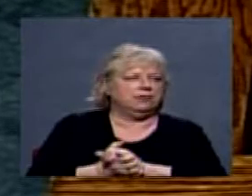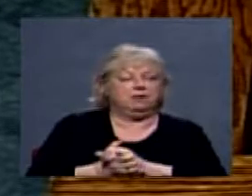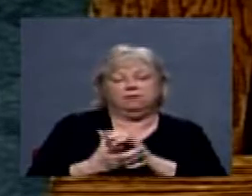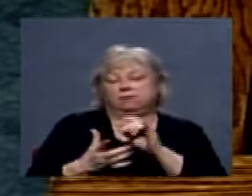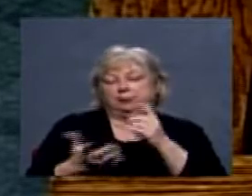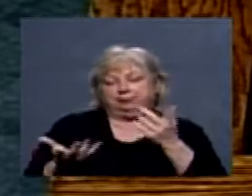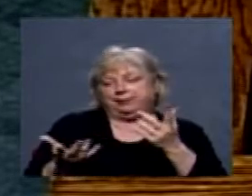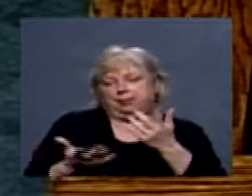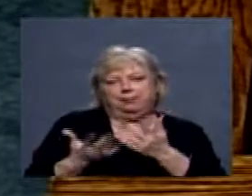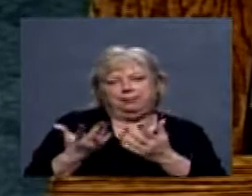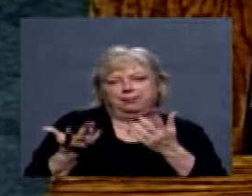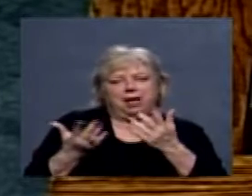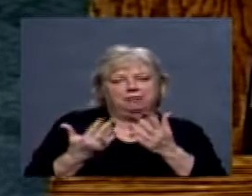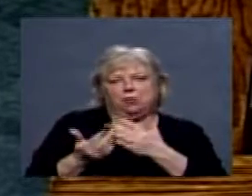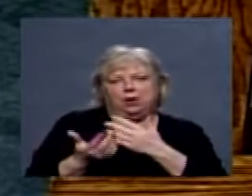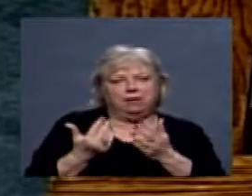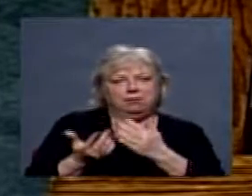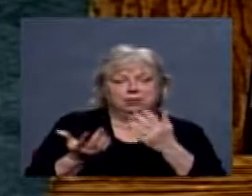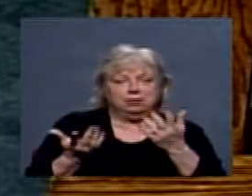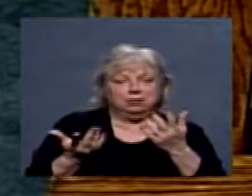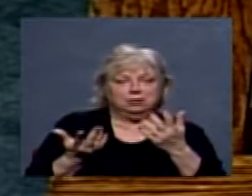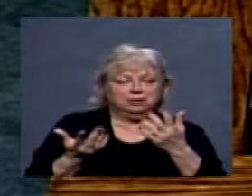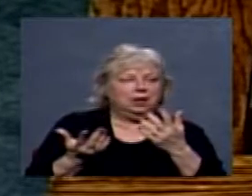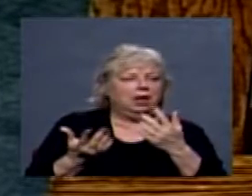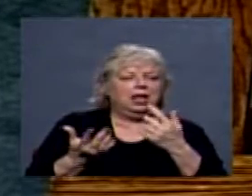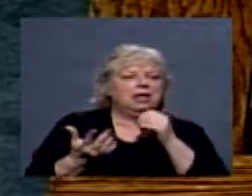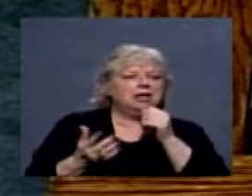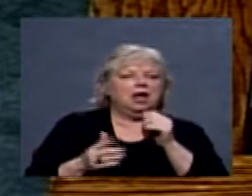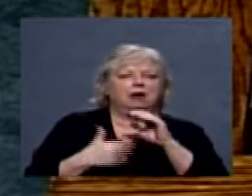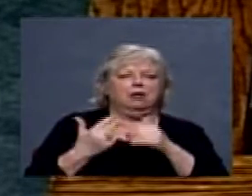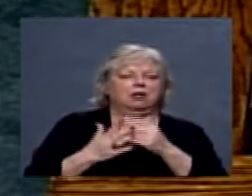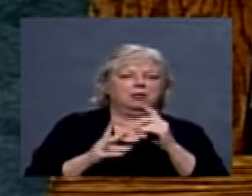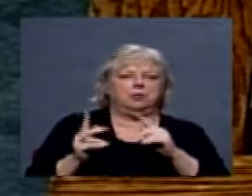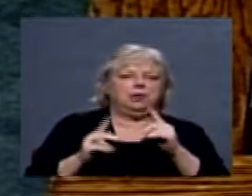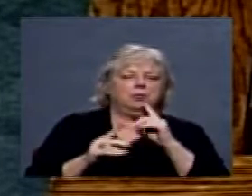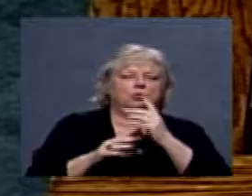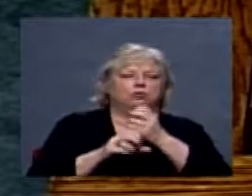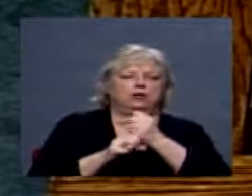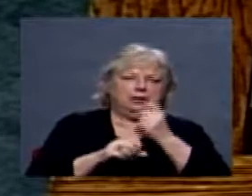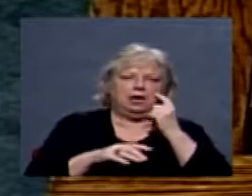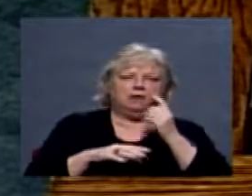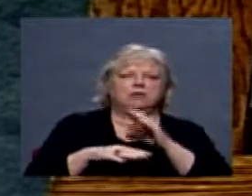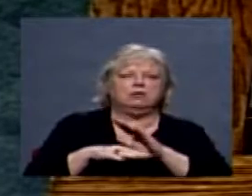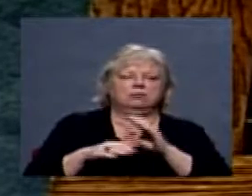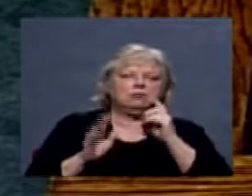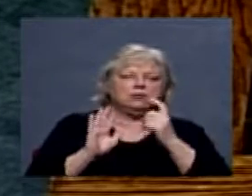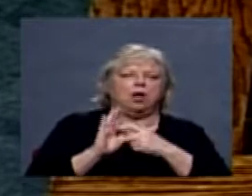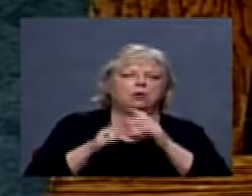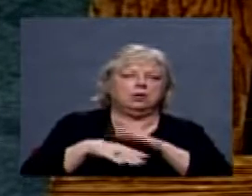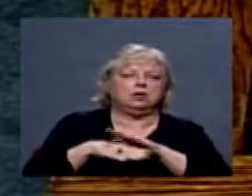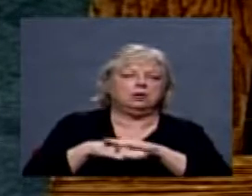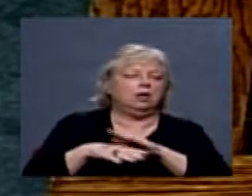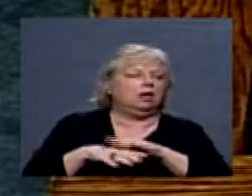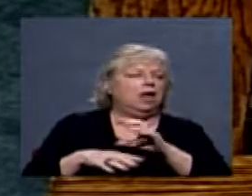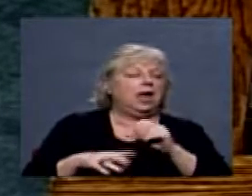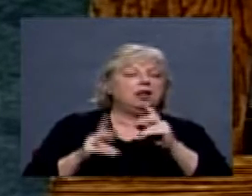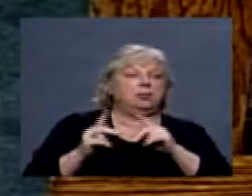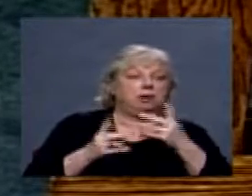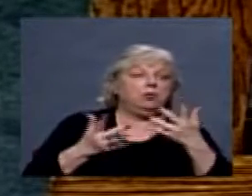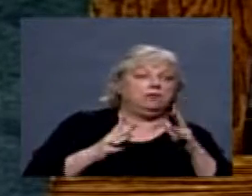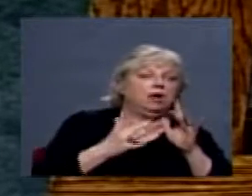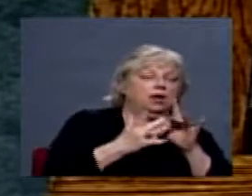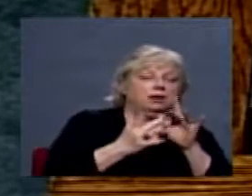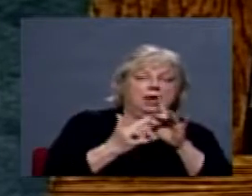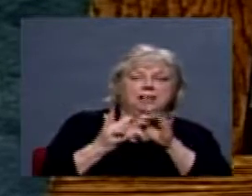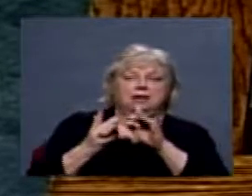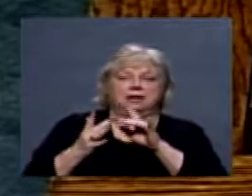of reasons, but for whatever it was, not everybody was notified. And the people that we have been able to reach out to, the people